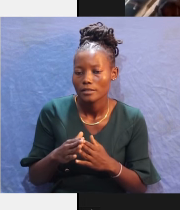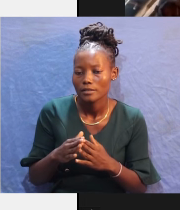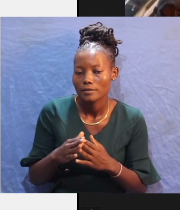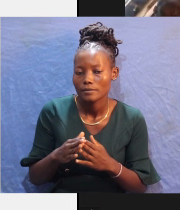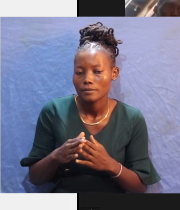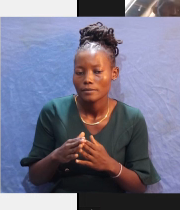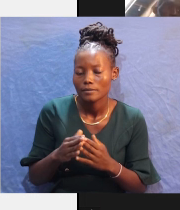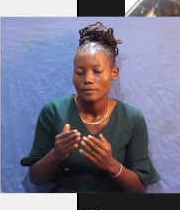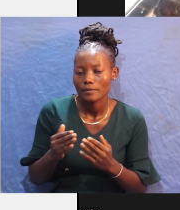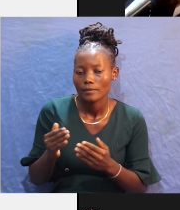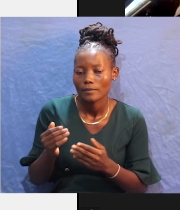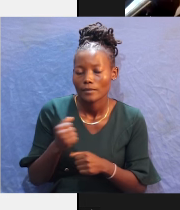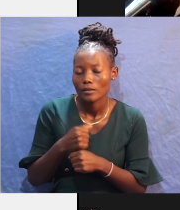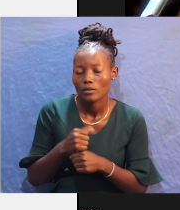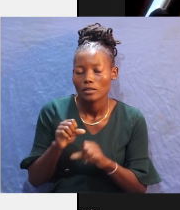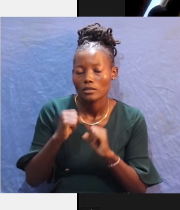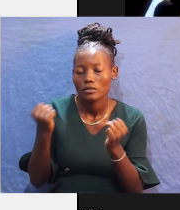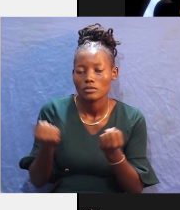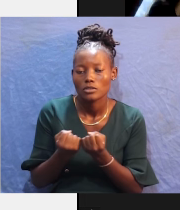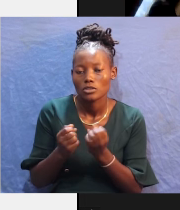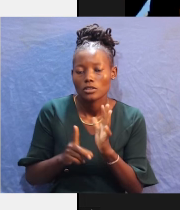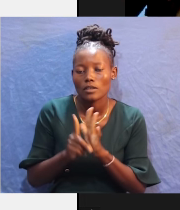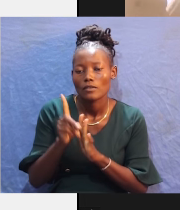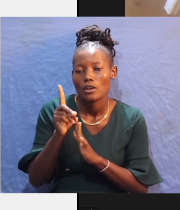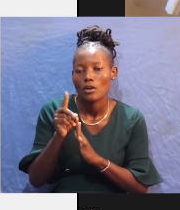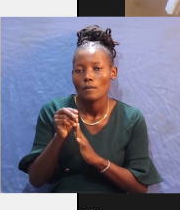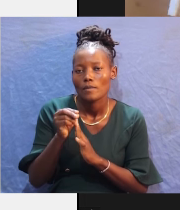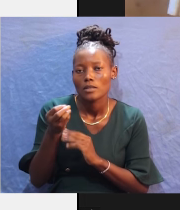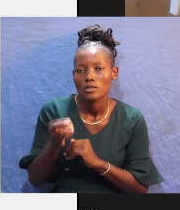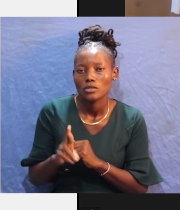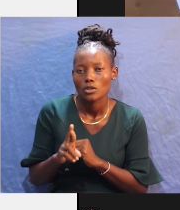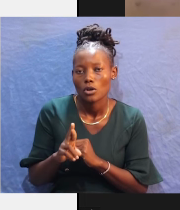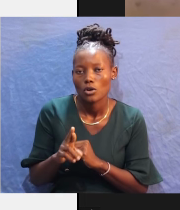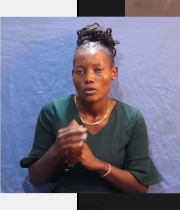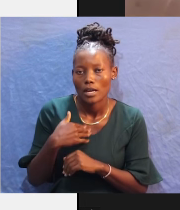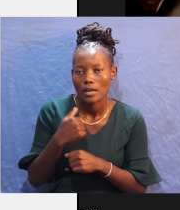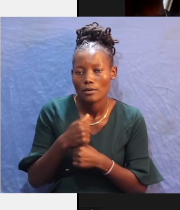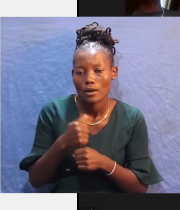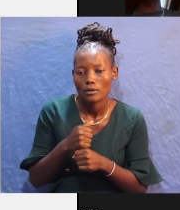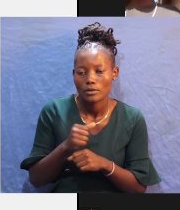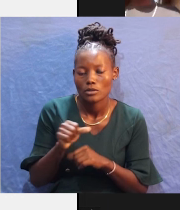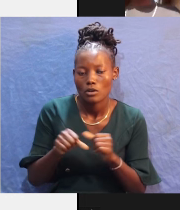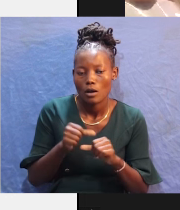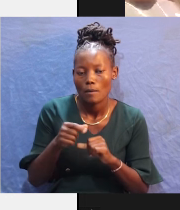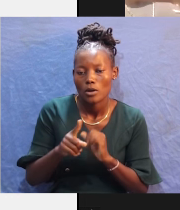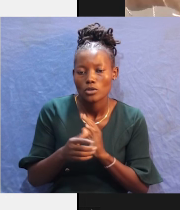say, to my team. In the same time, I'm focusing on the sports and athletics